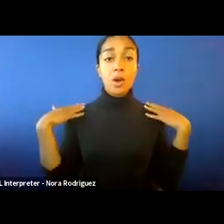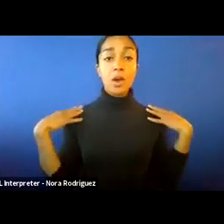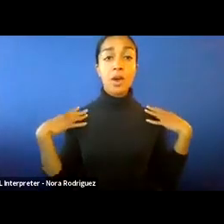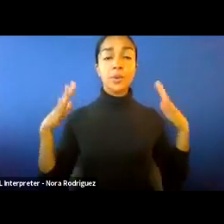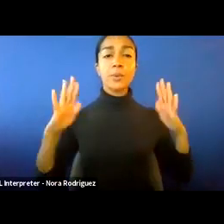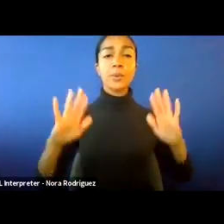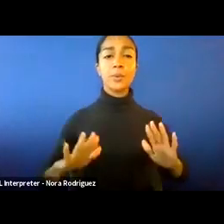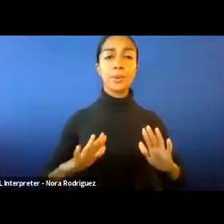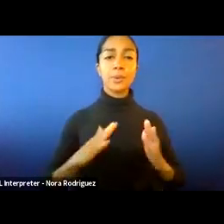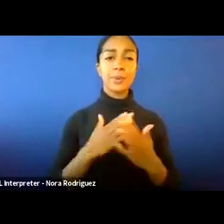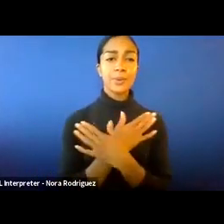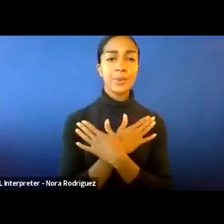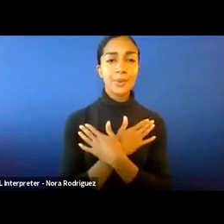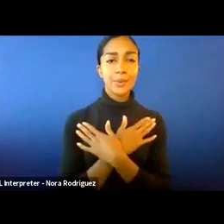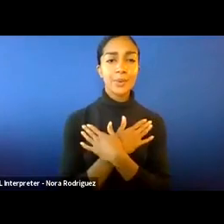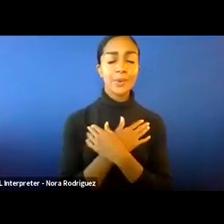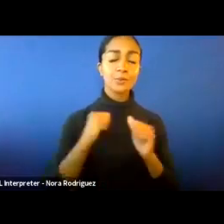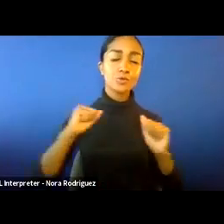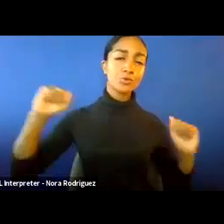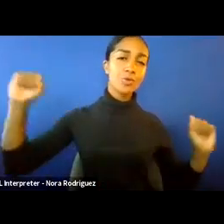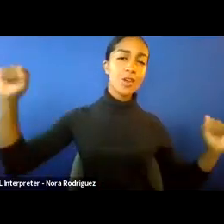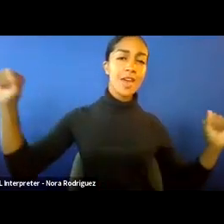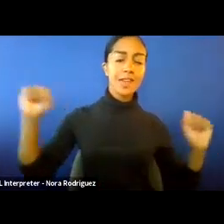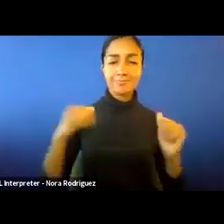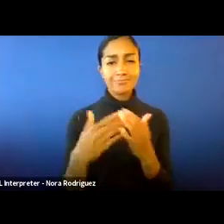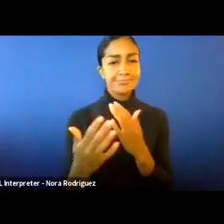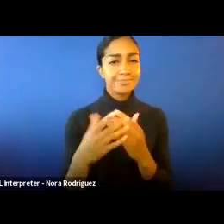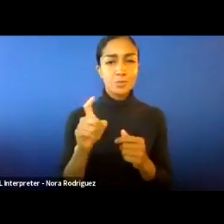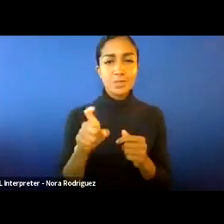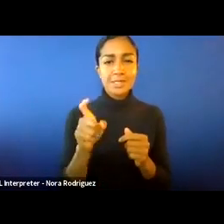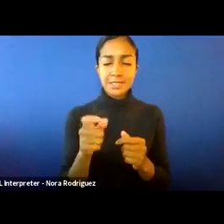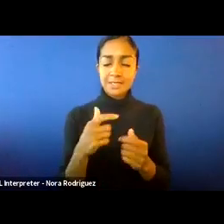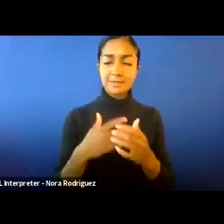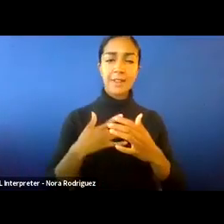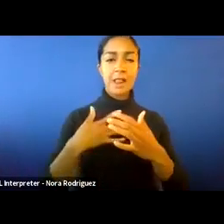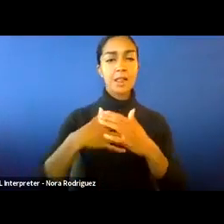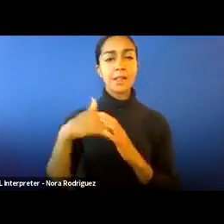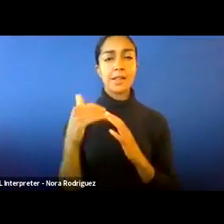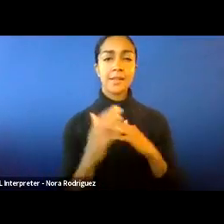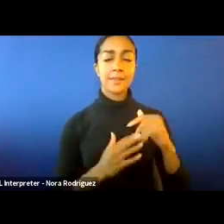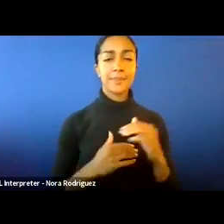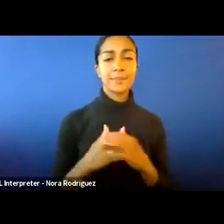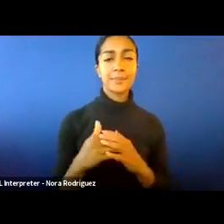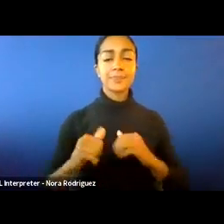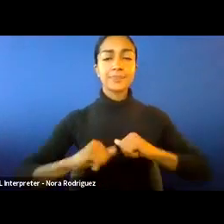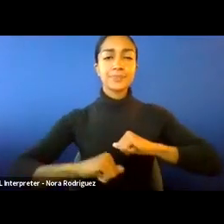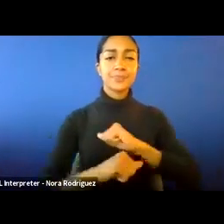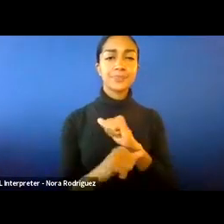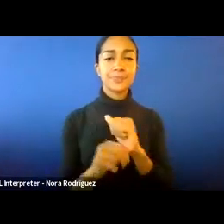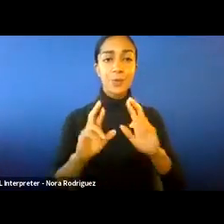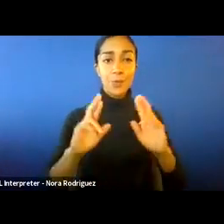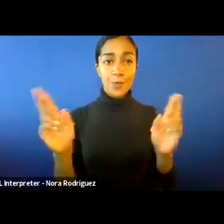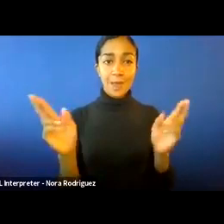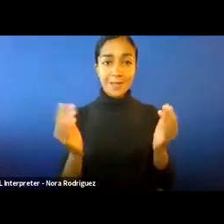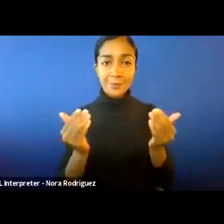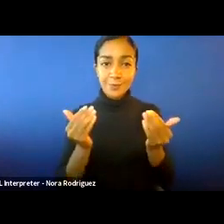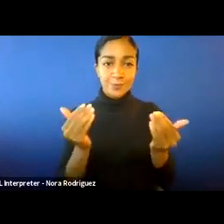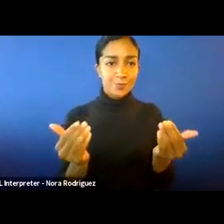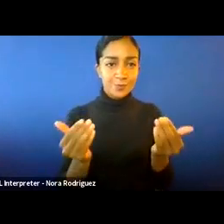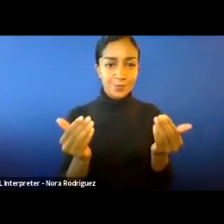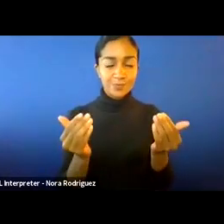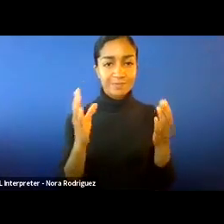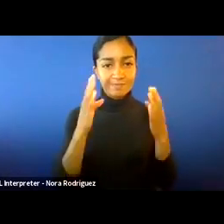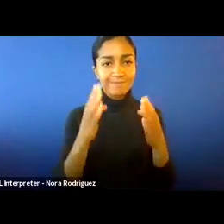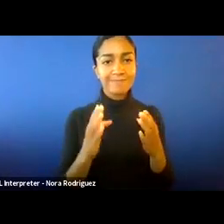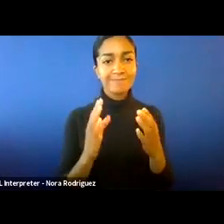shoulders, stretch, whatever you need to be most comfortable right now as we get ready to move into the core framing